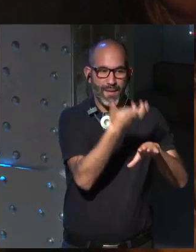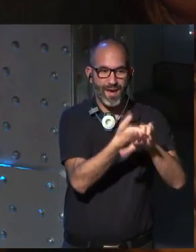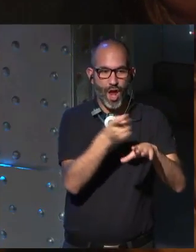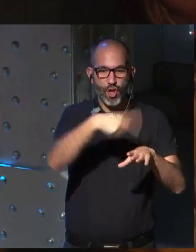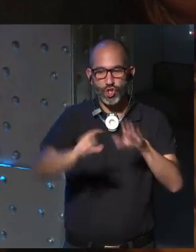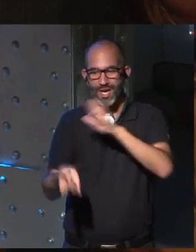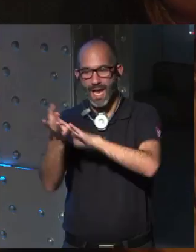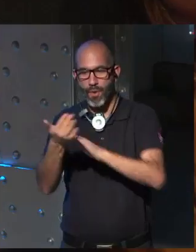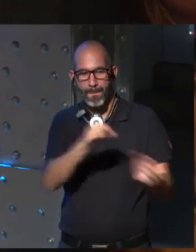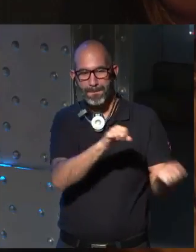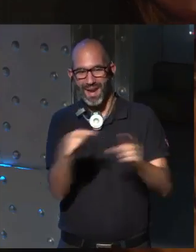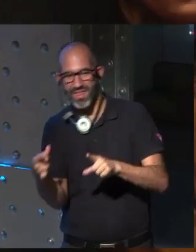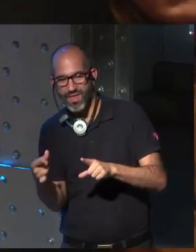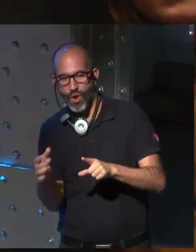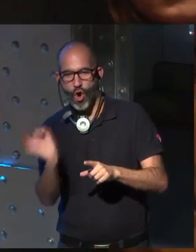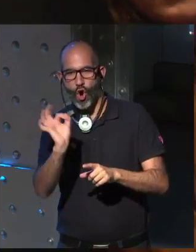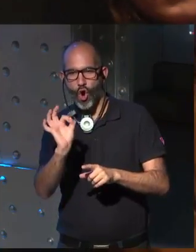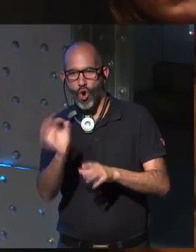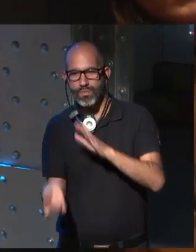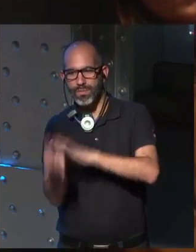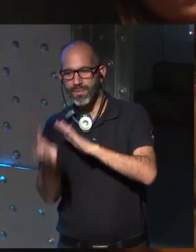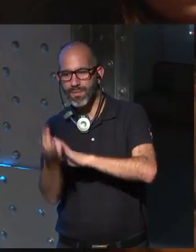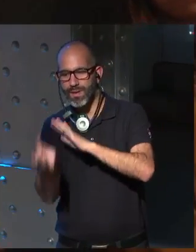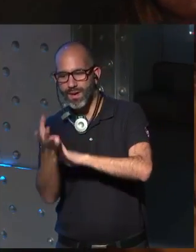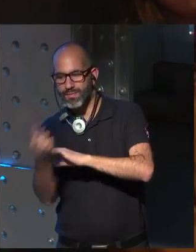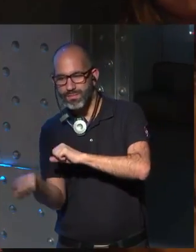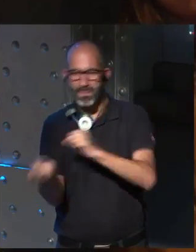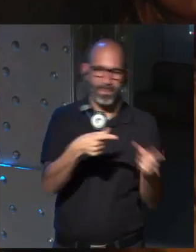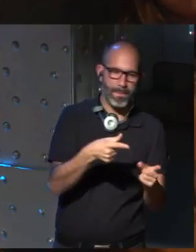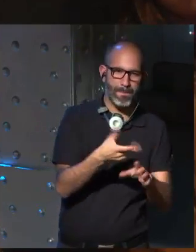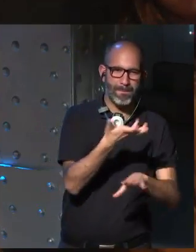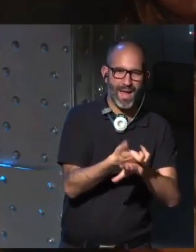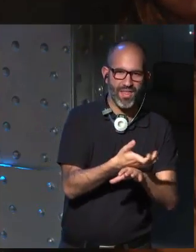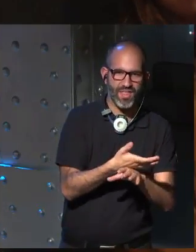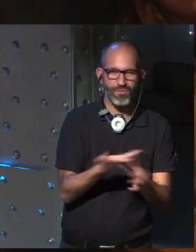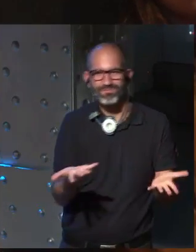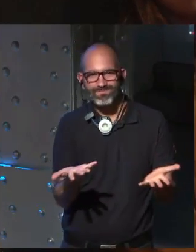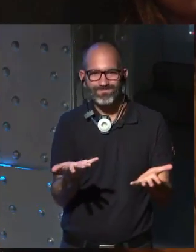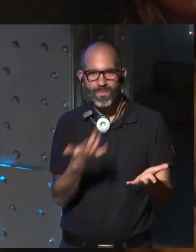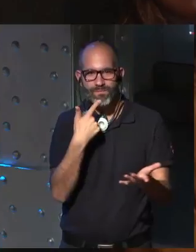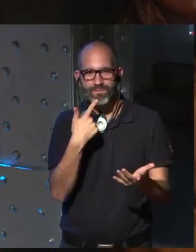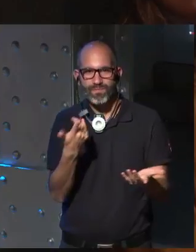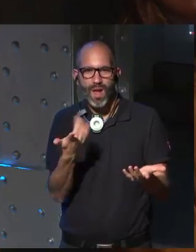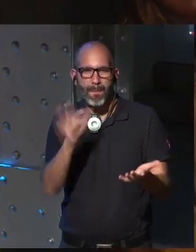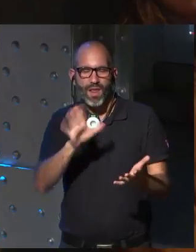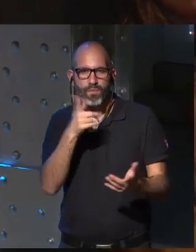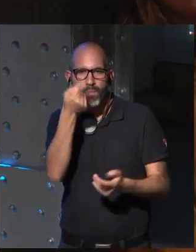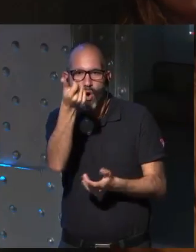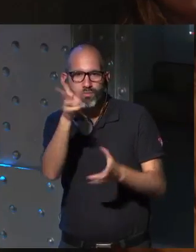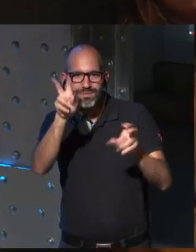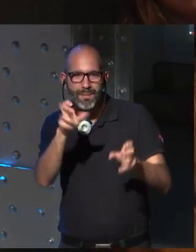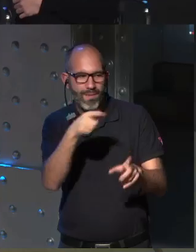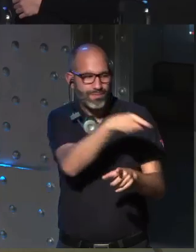has been recorded, or will we ever go back to the previous situation where the live performance goes in